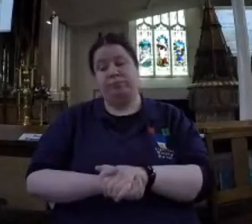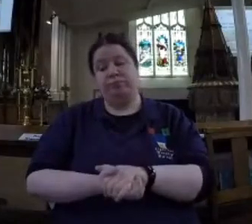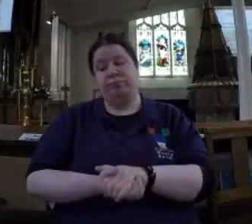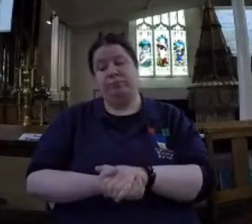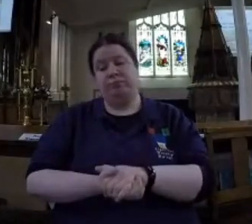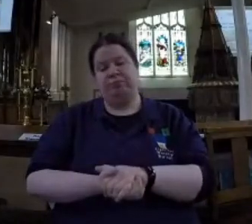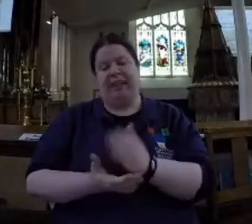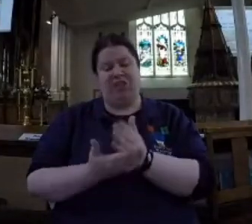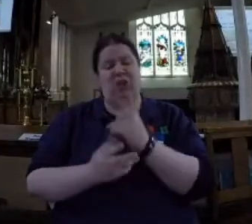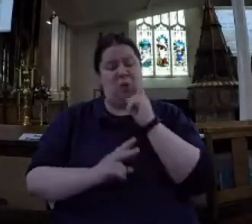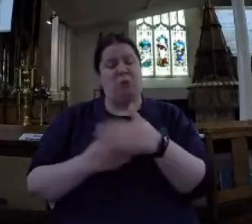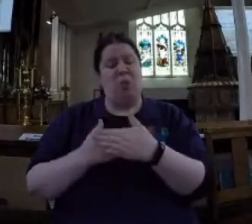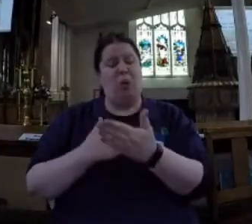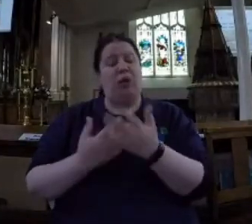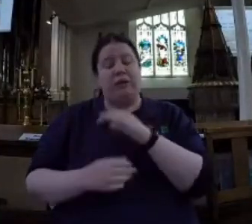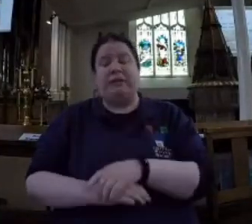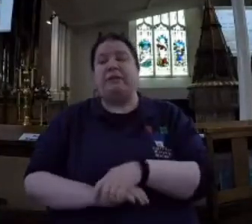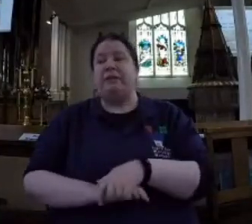Actually, I'll watch a bit more than that.